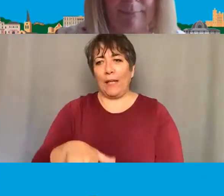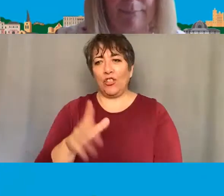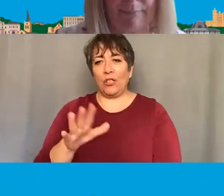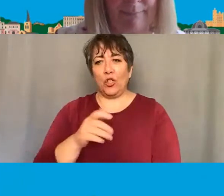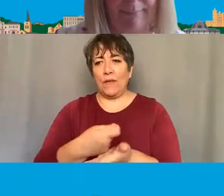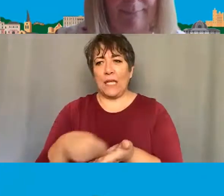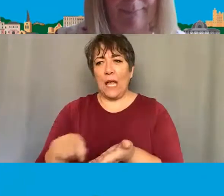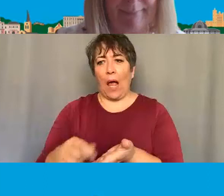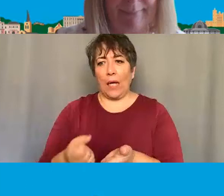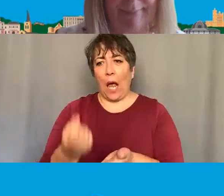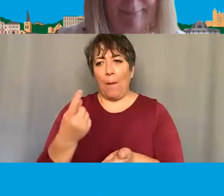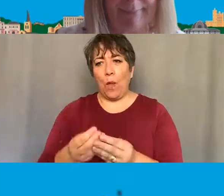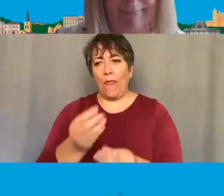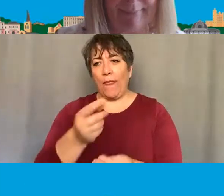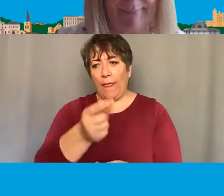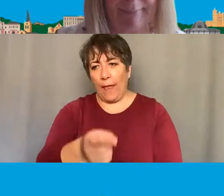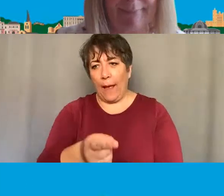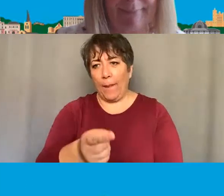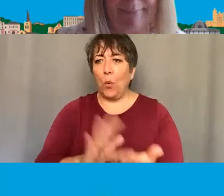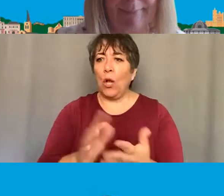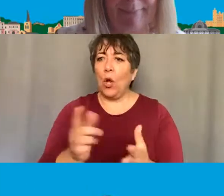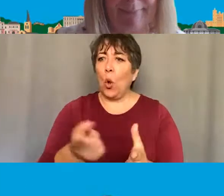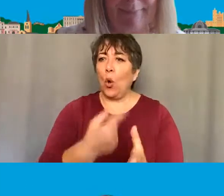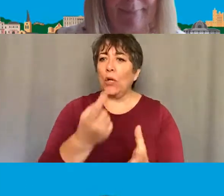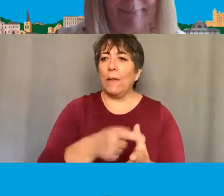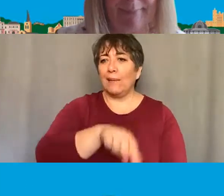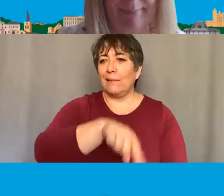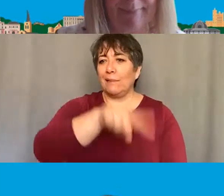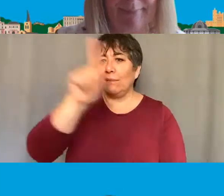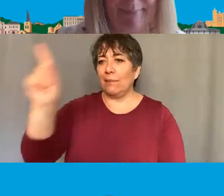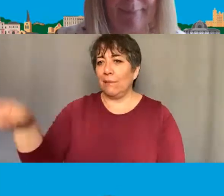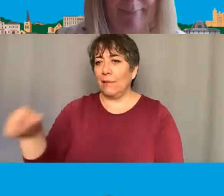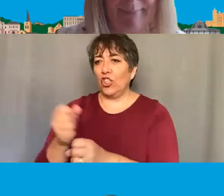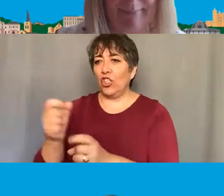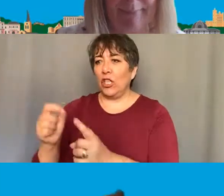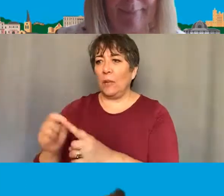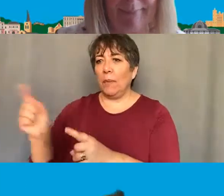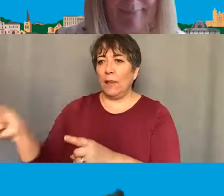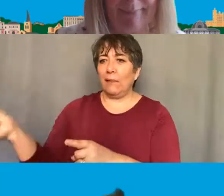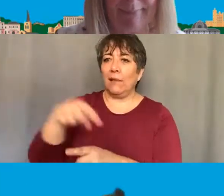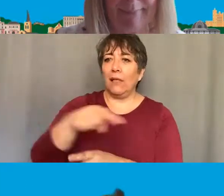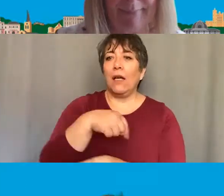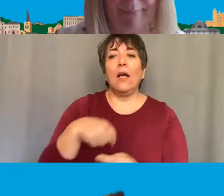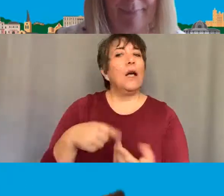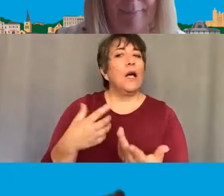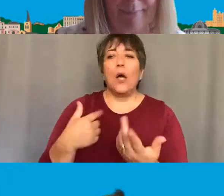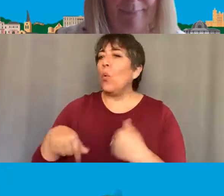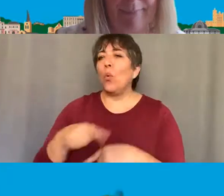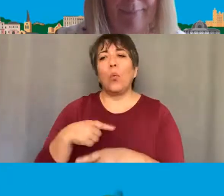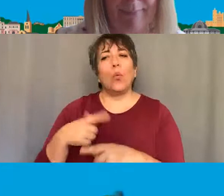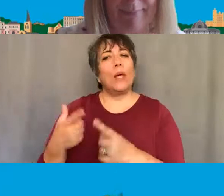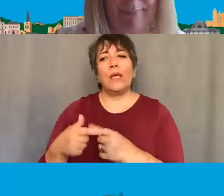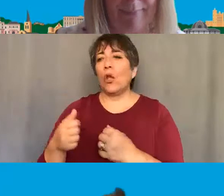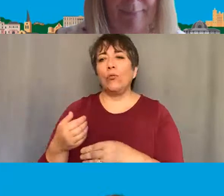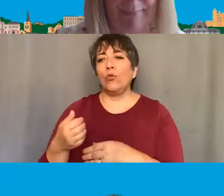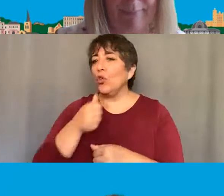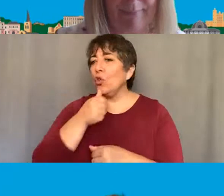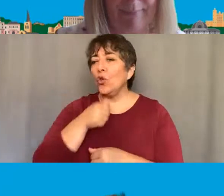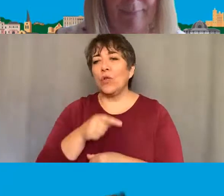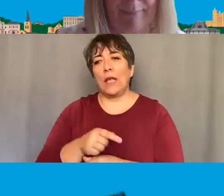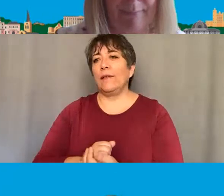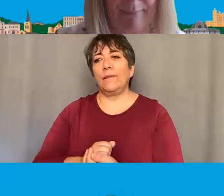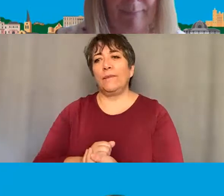prescription clerks there that will deal with those and put them through to the GPs for you. But we don't accept any requests that come through to us at the moment, anyway, from